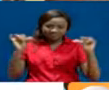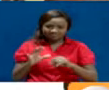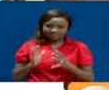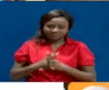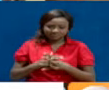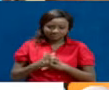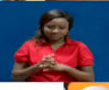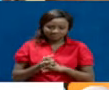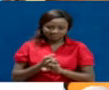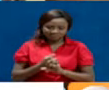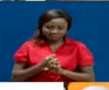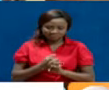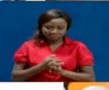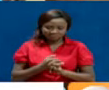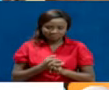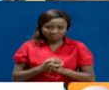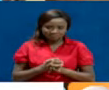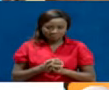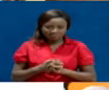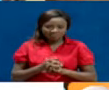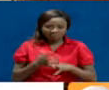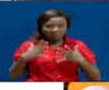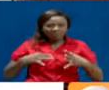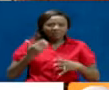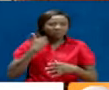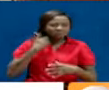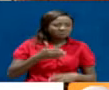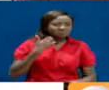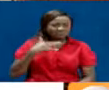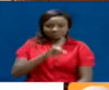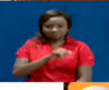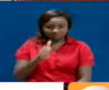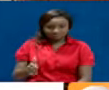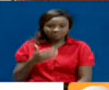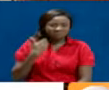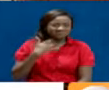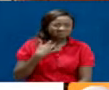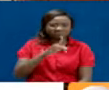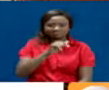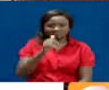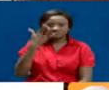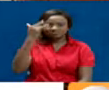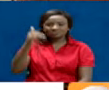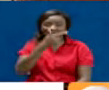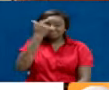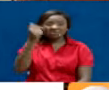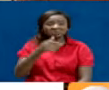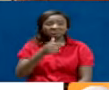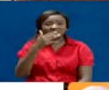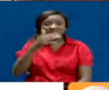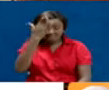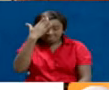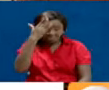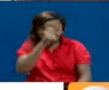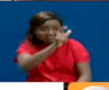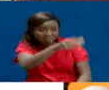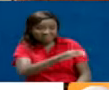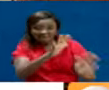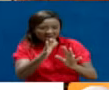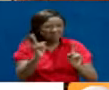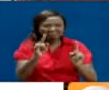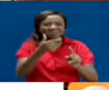simply did not just hated each other, not because they knew them, but just because of their background, where they come from, yeah. Which